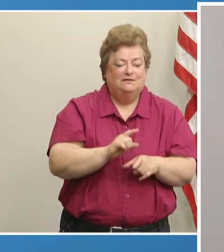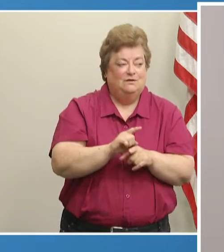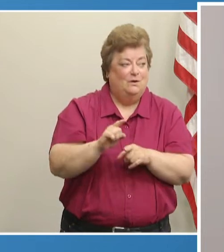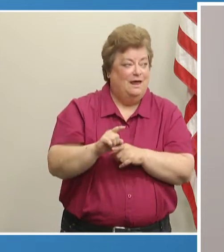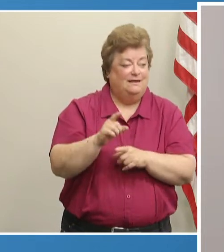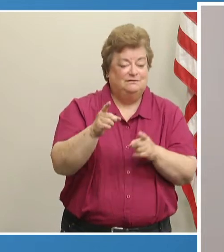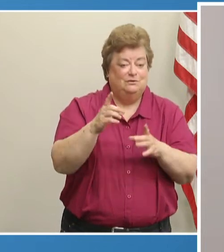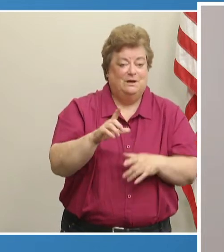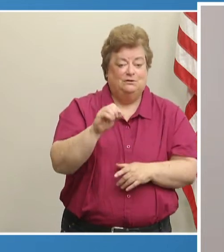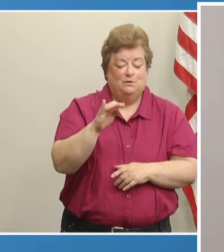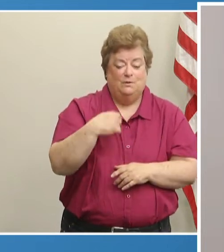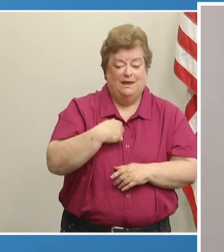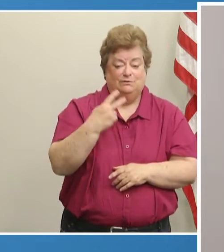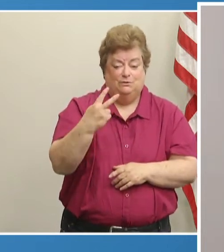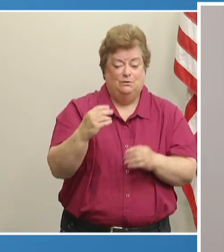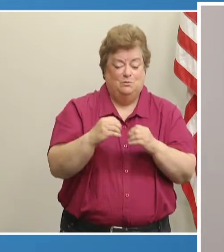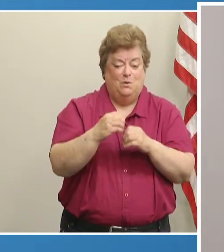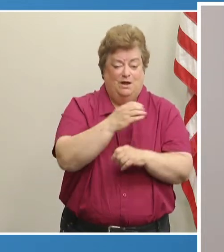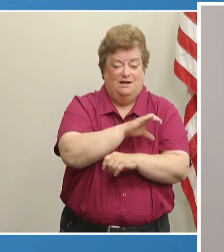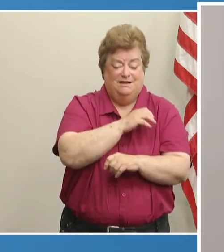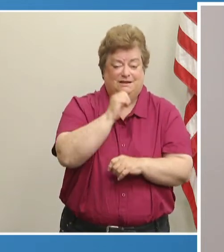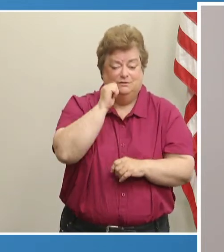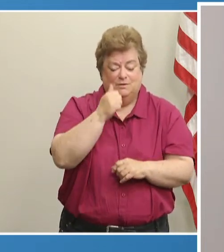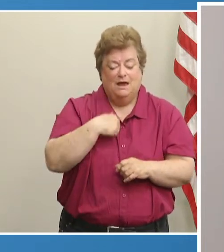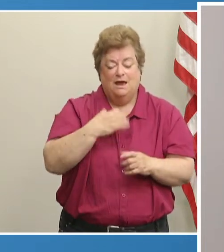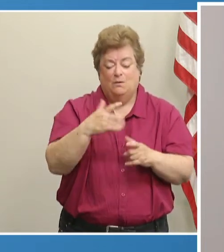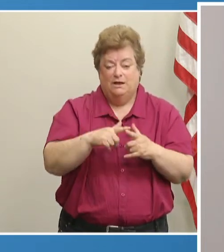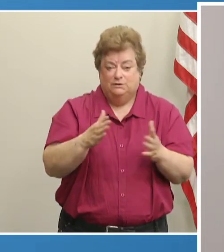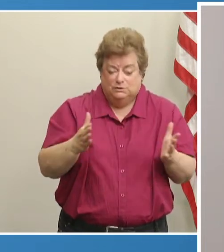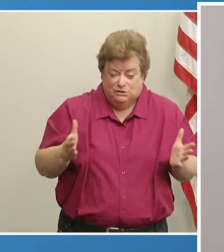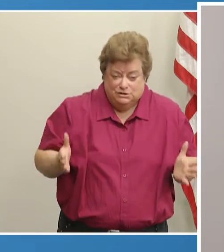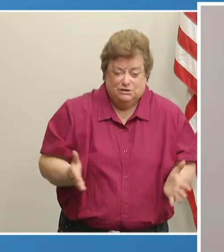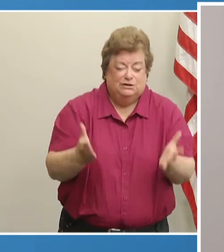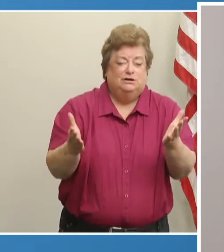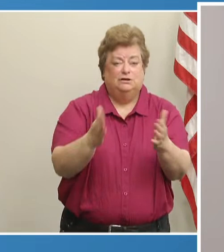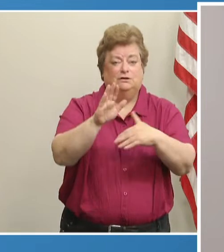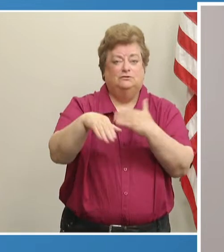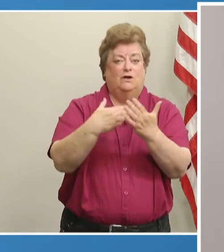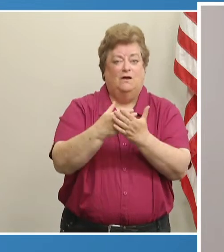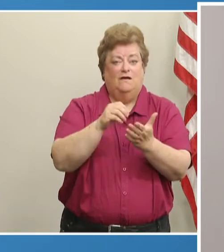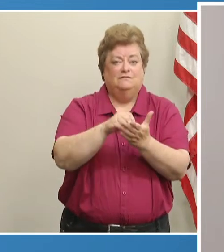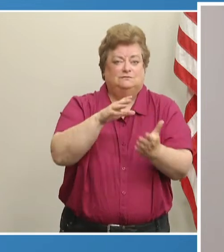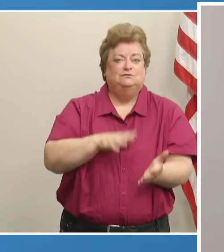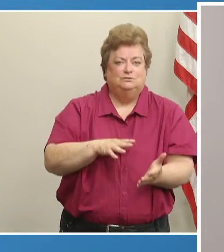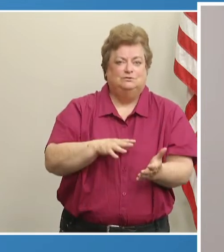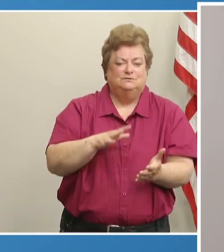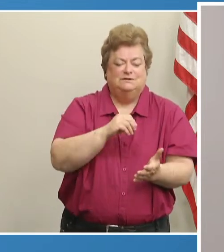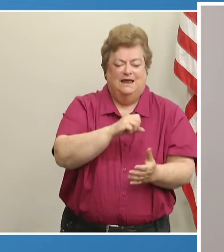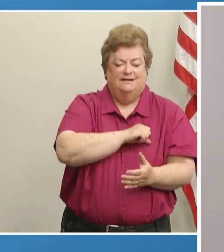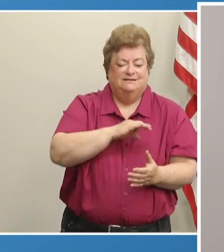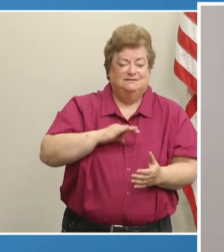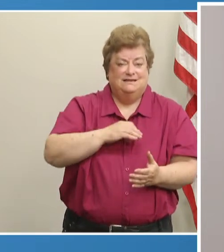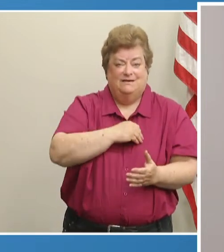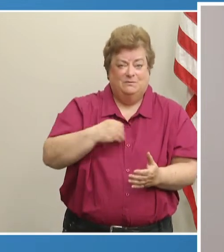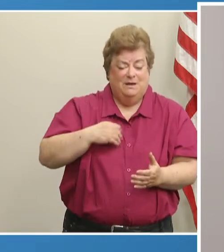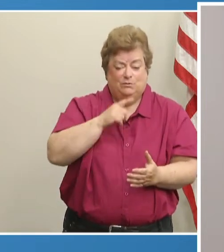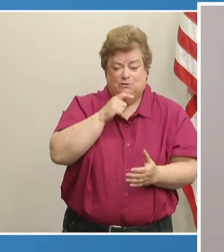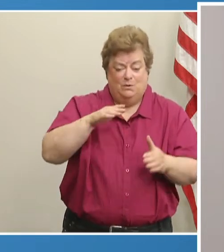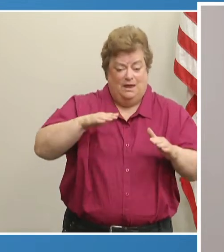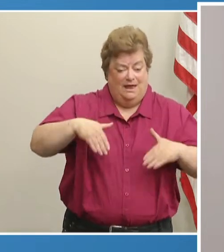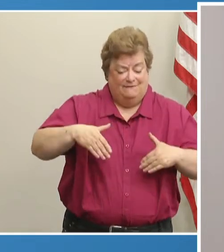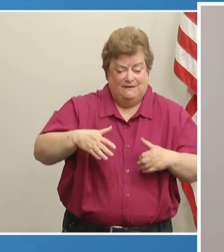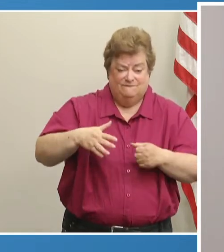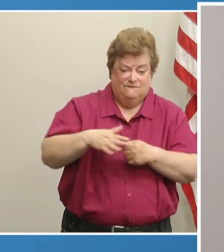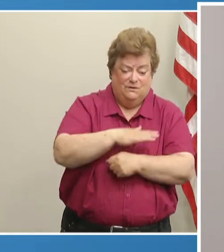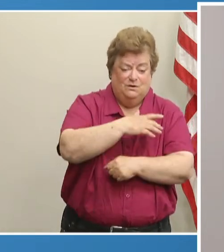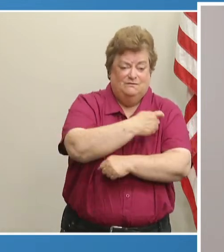Lopez mentioned, we have 2 more clinics tomorrow. I want to urge all of our students and staff members that have not yet been fully